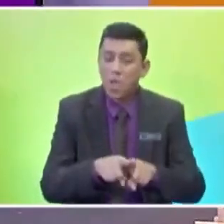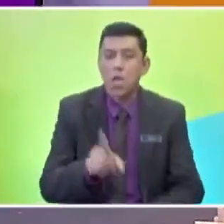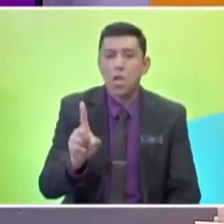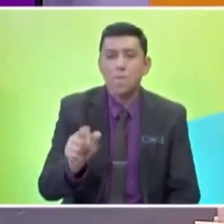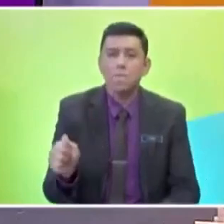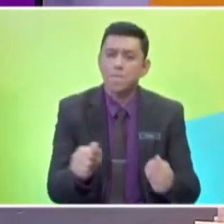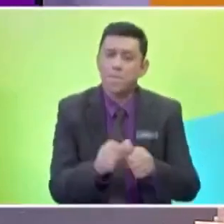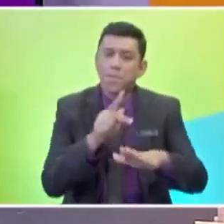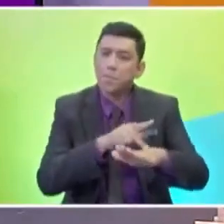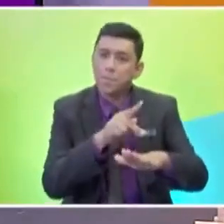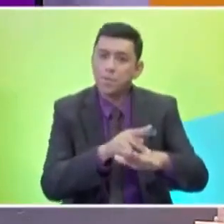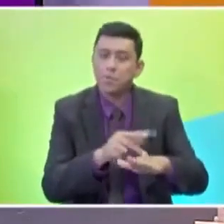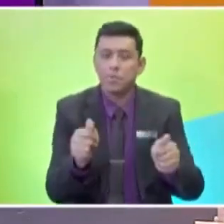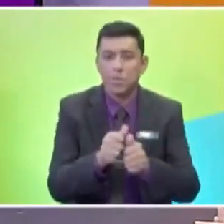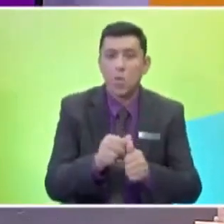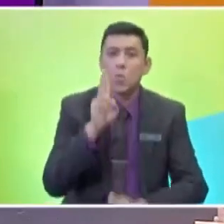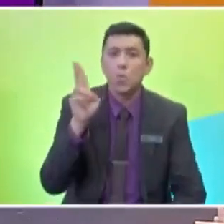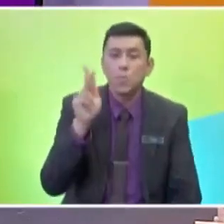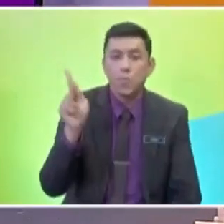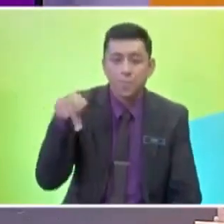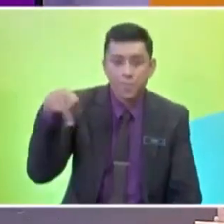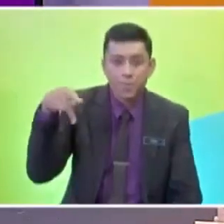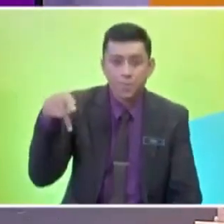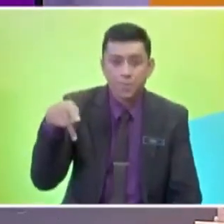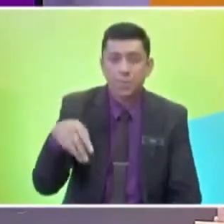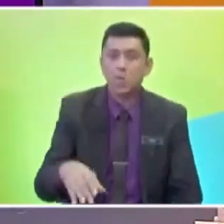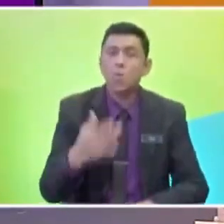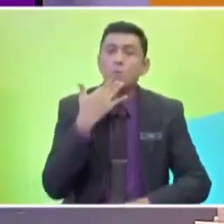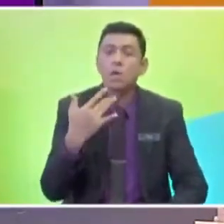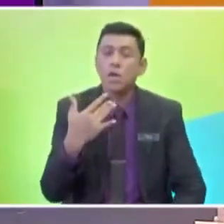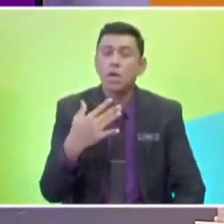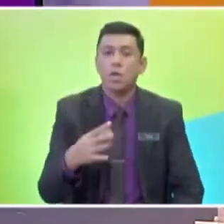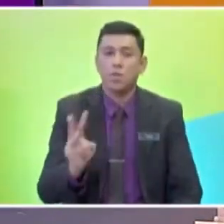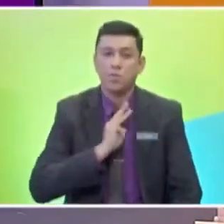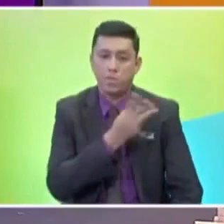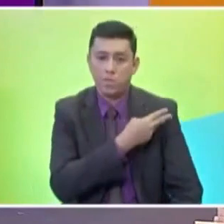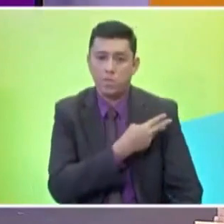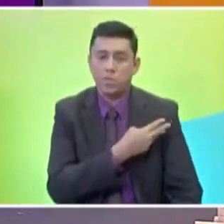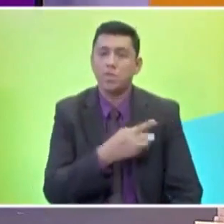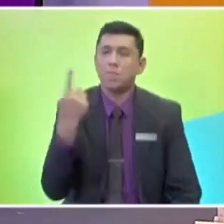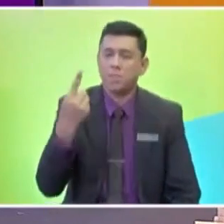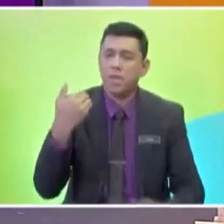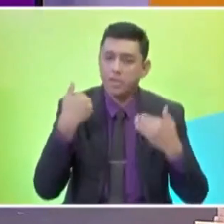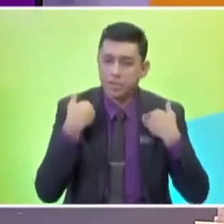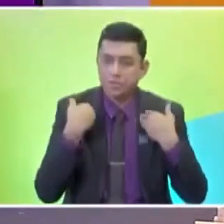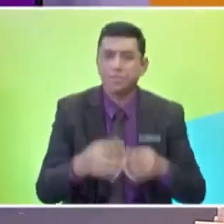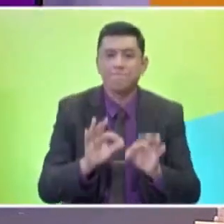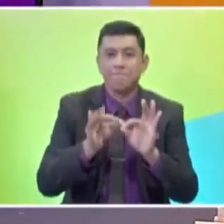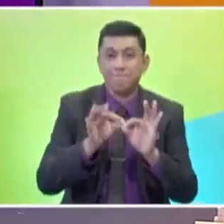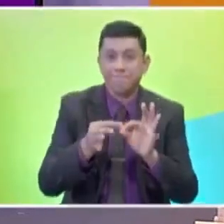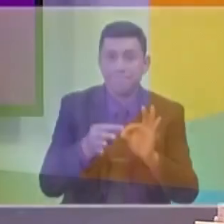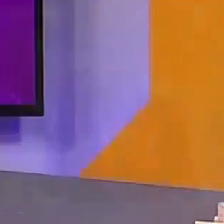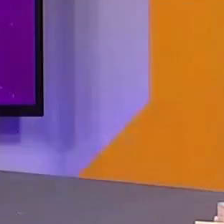with purple color. Yes. Okay, so we also have our sign language interpreter, which is